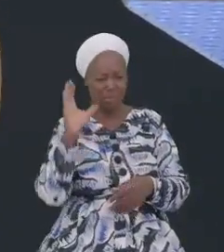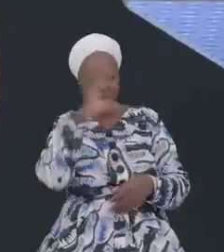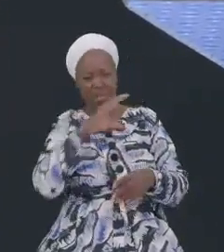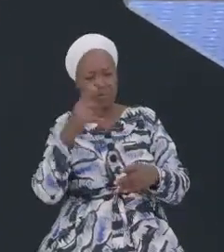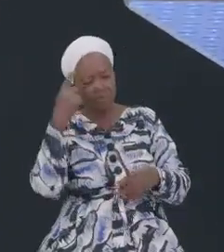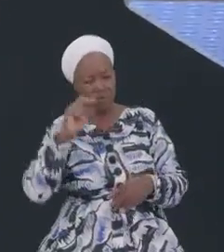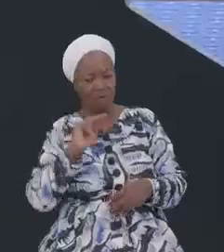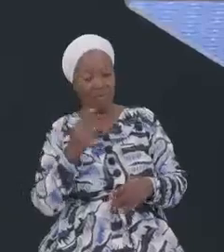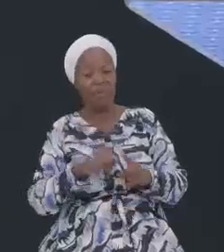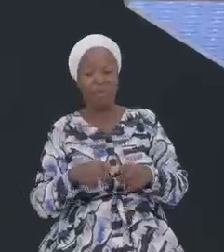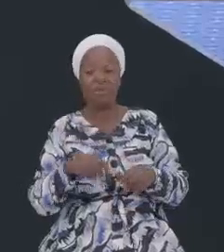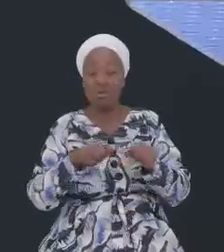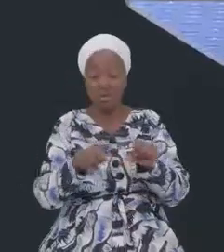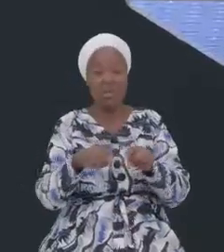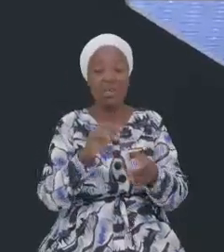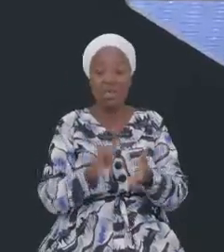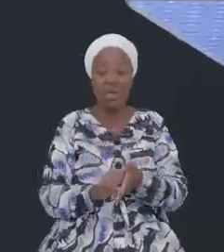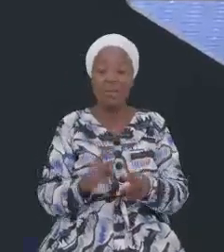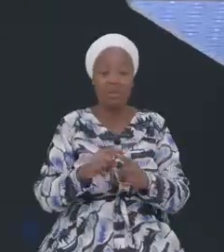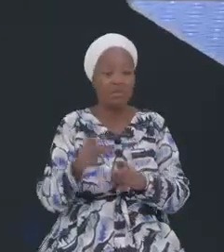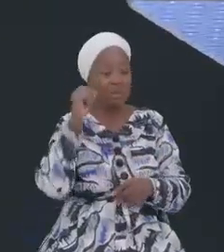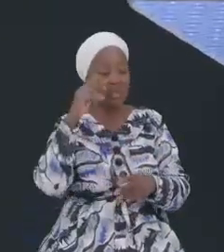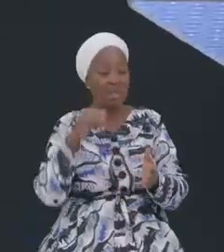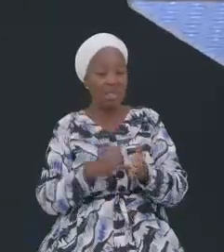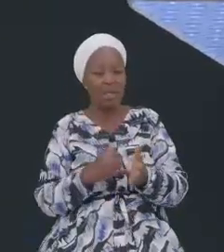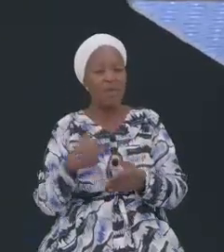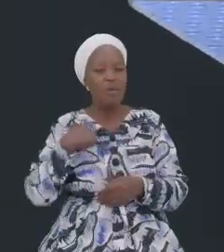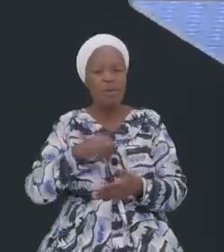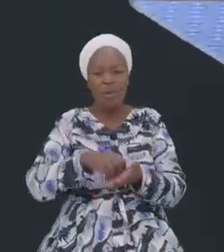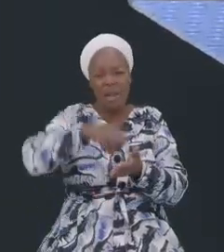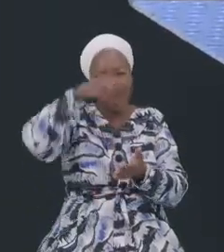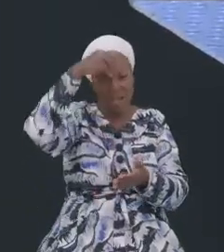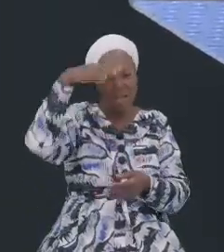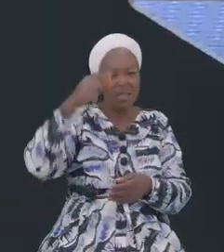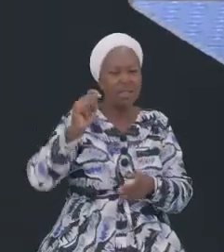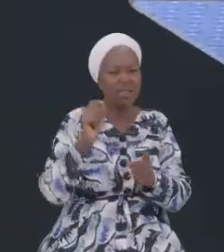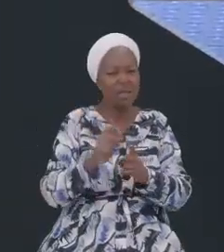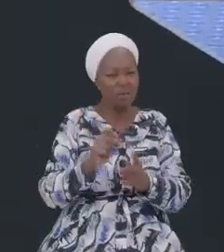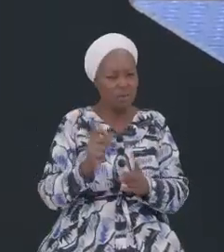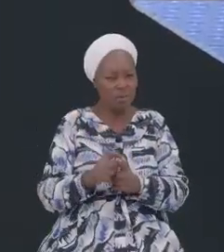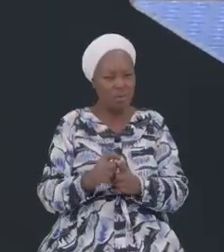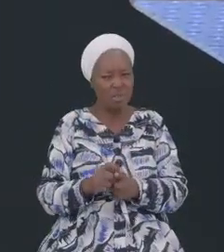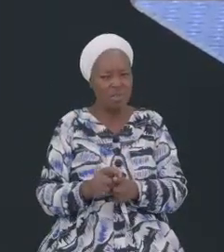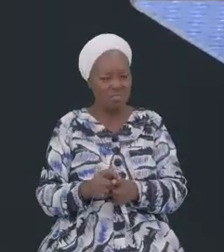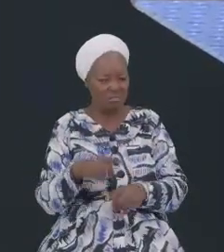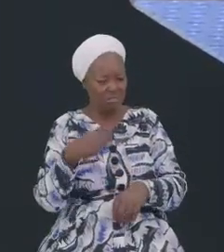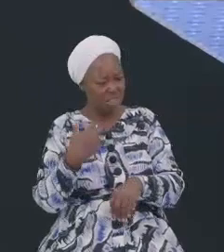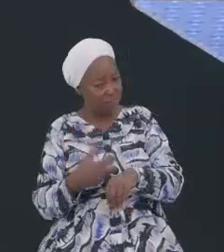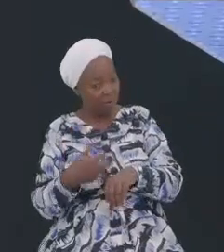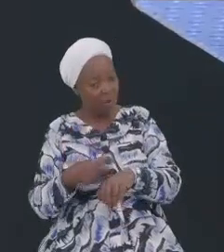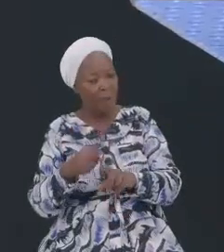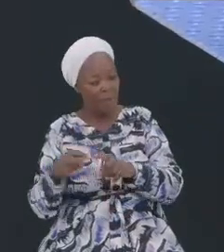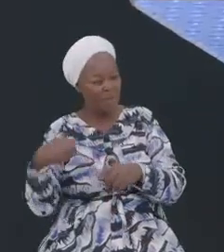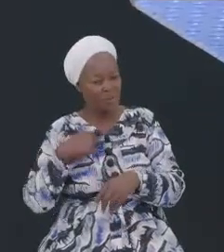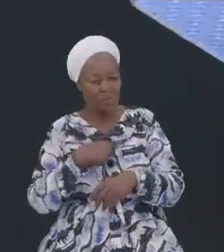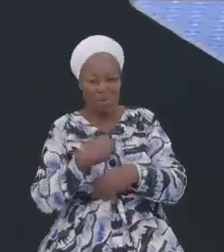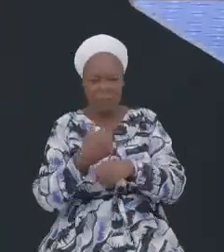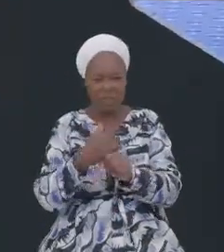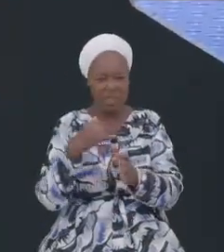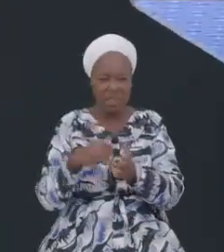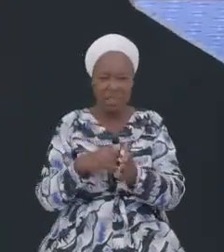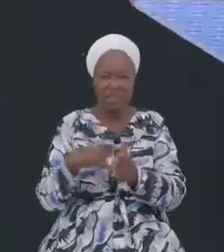could master those alphabets. We learned the words. Difficult, but we made it. We